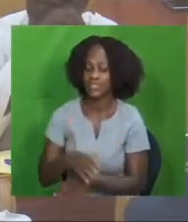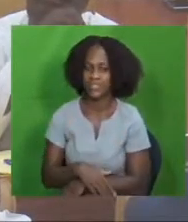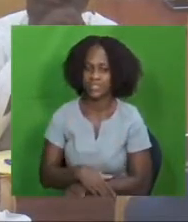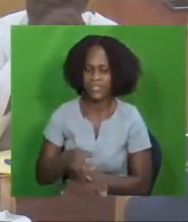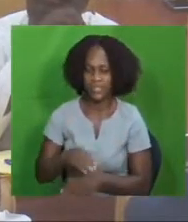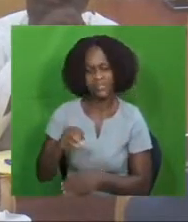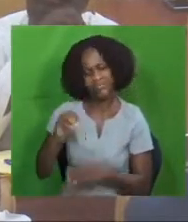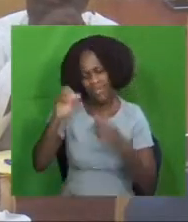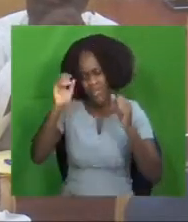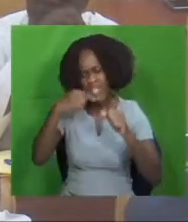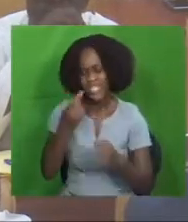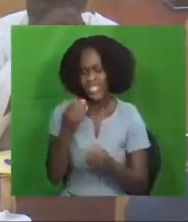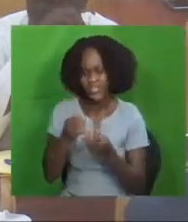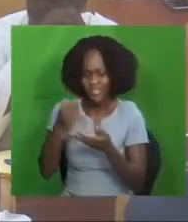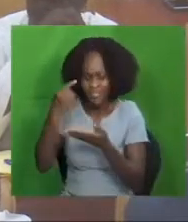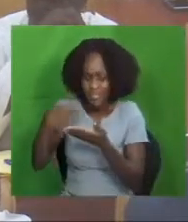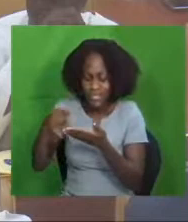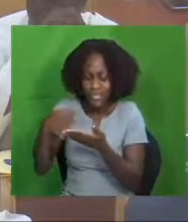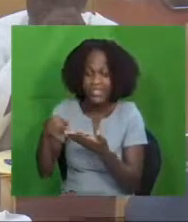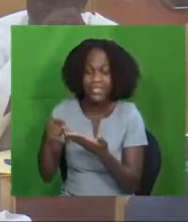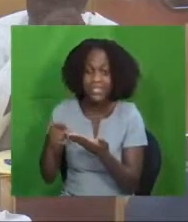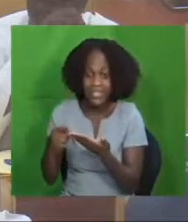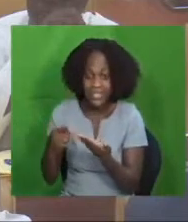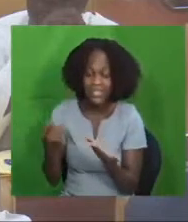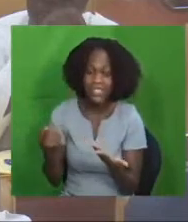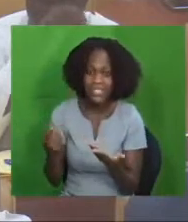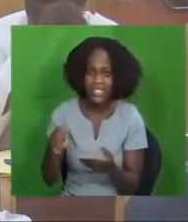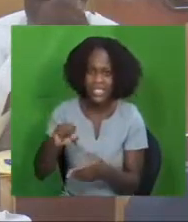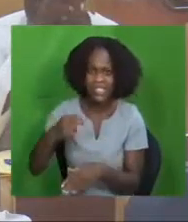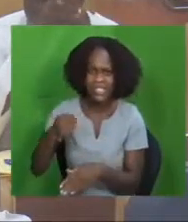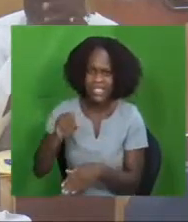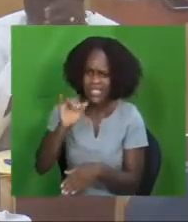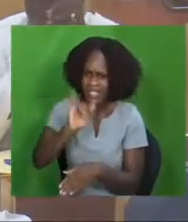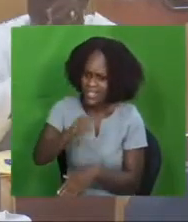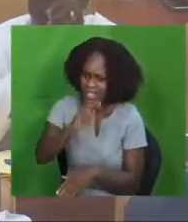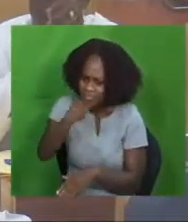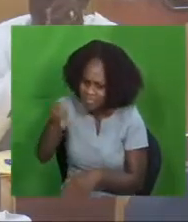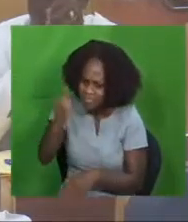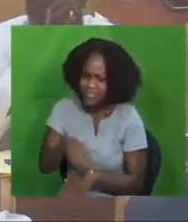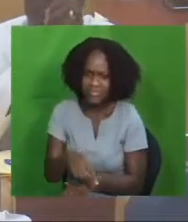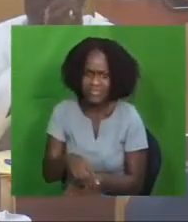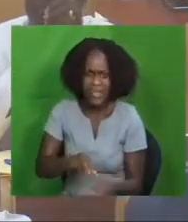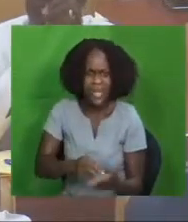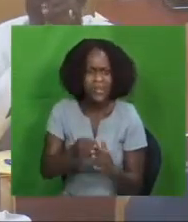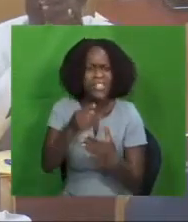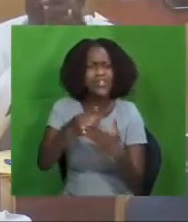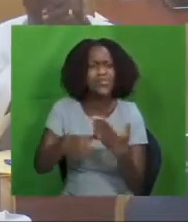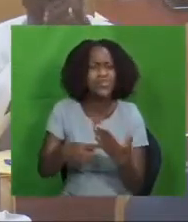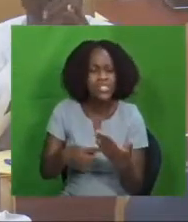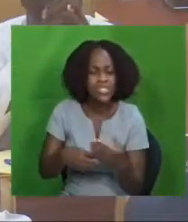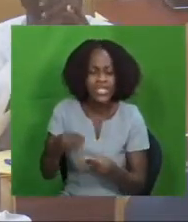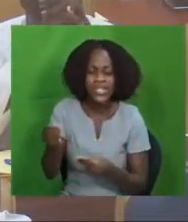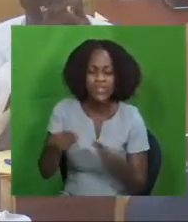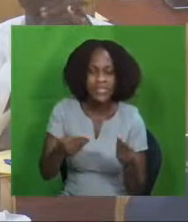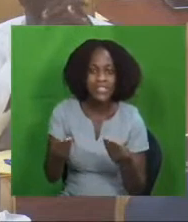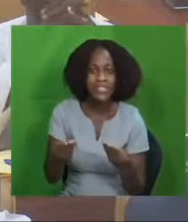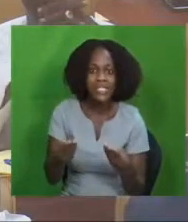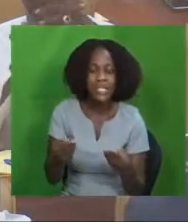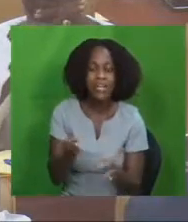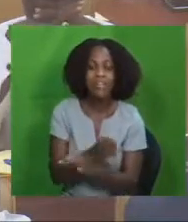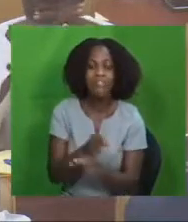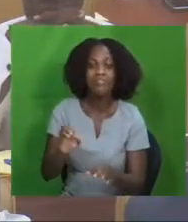of SHS, it means cancel. So it means that the expenditure on free SHS